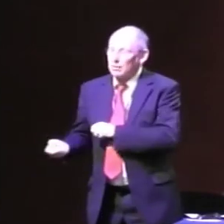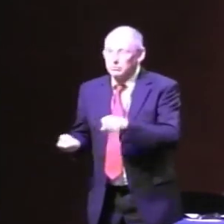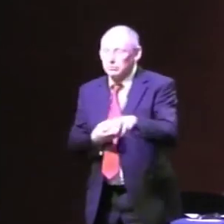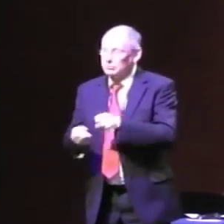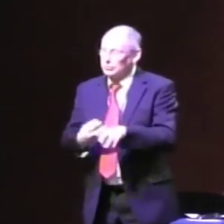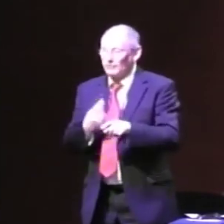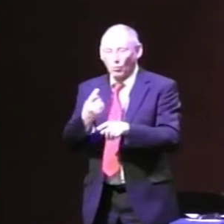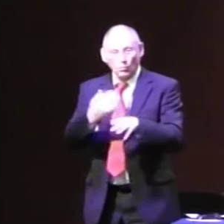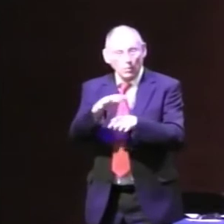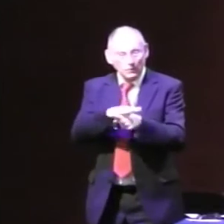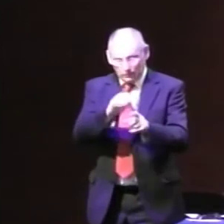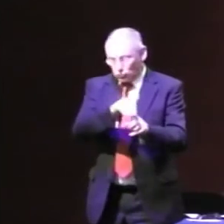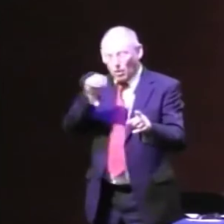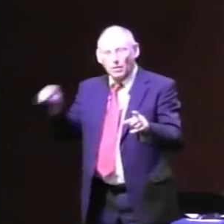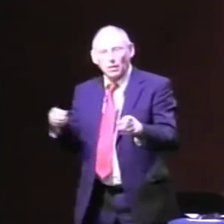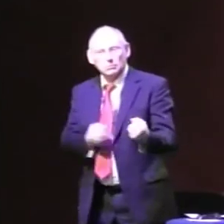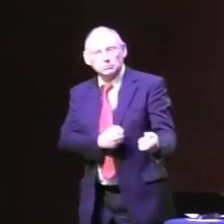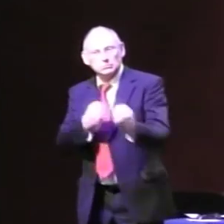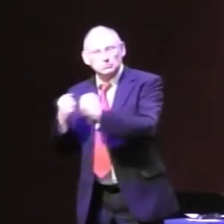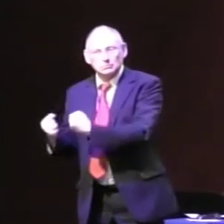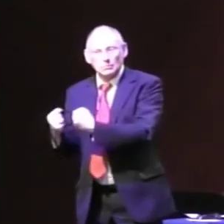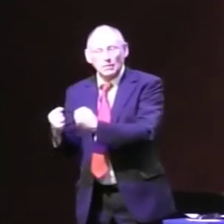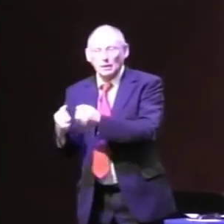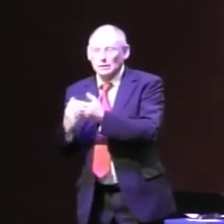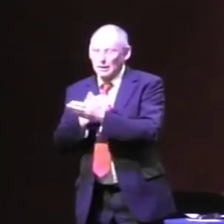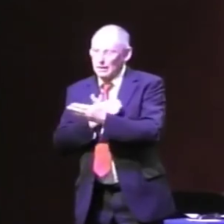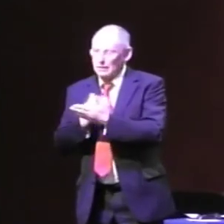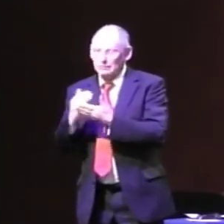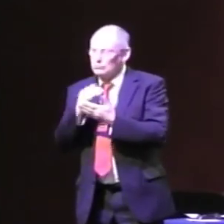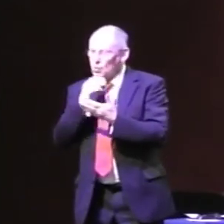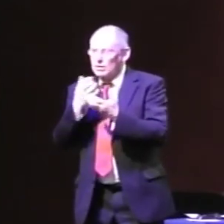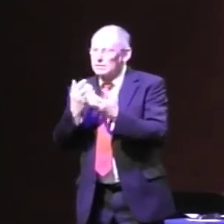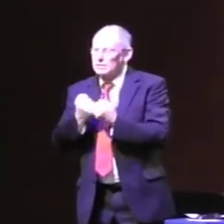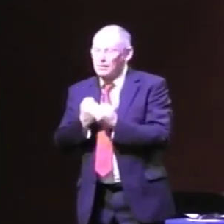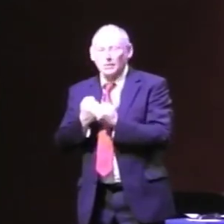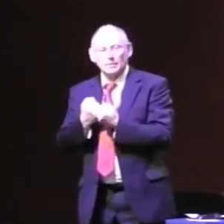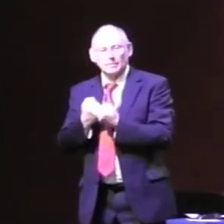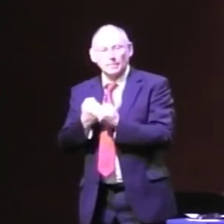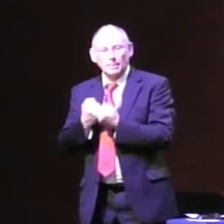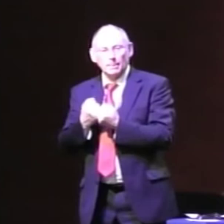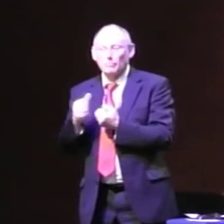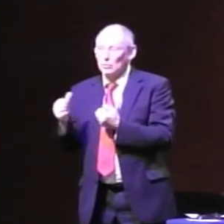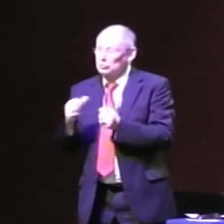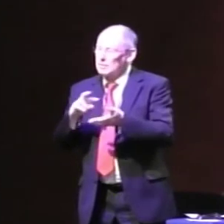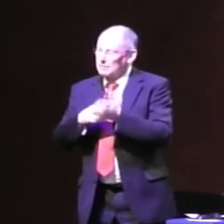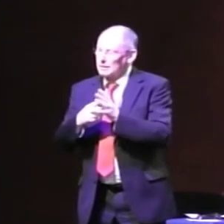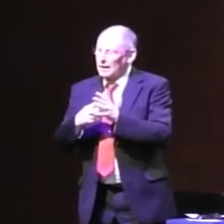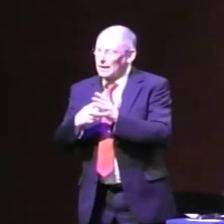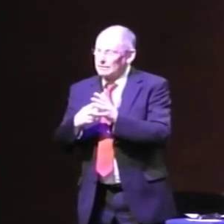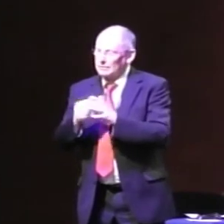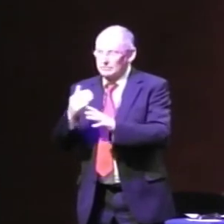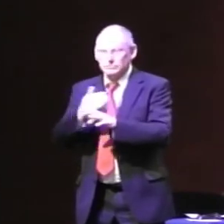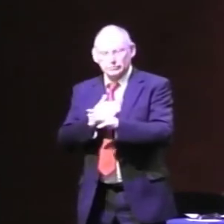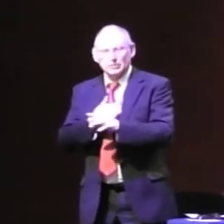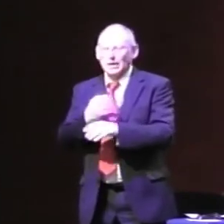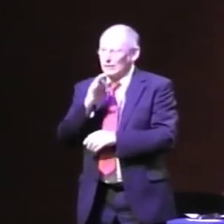from one workplace to another. And this is clearly not acceptable. There should have been plans in place for the Council to